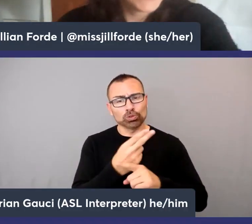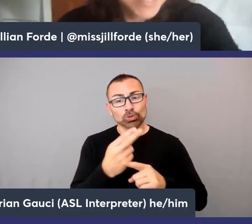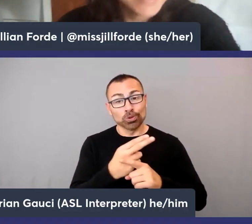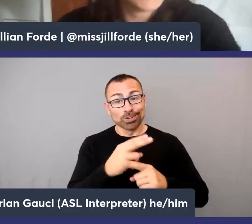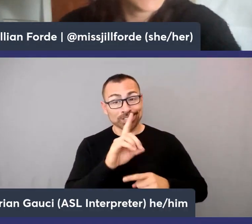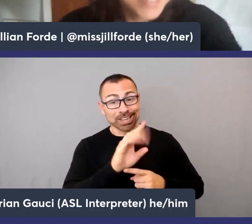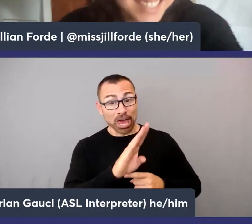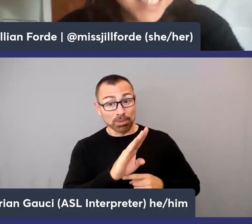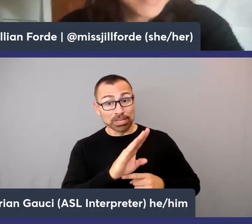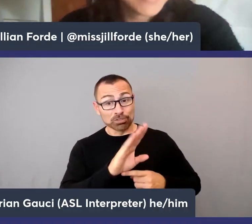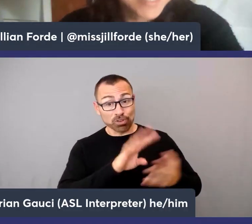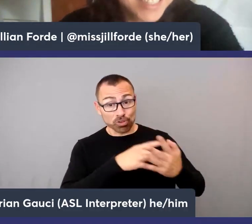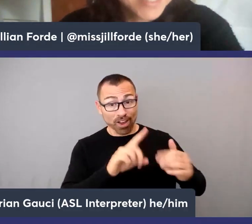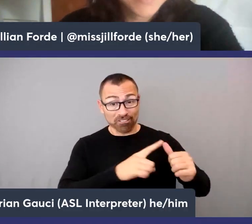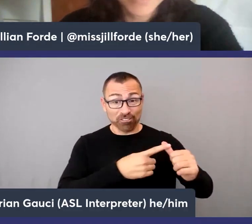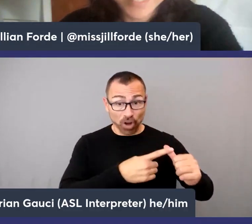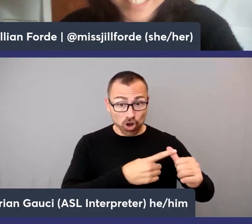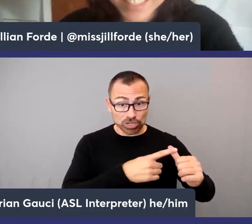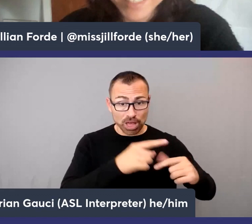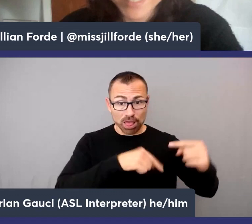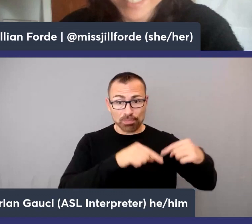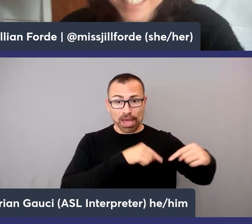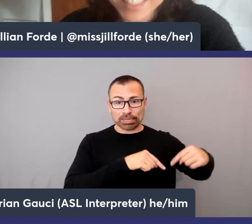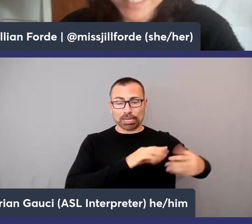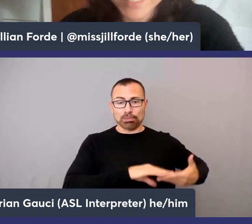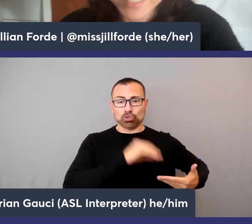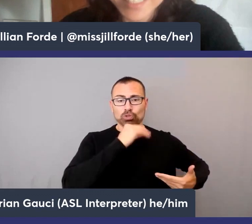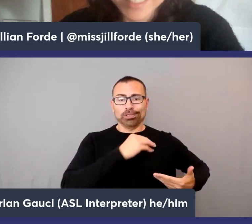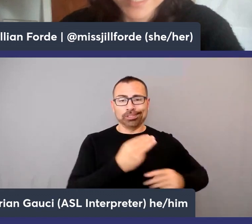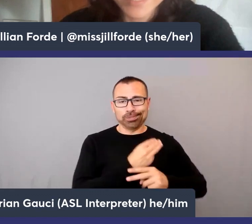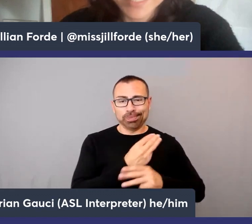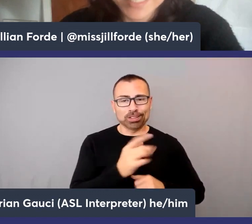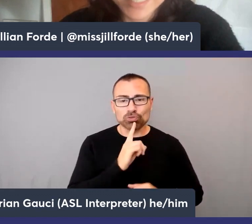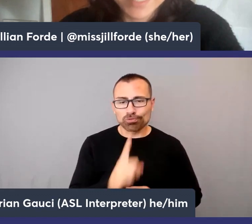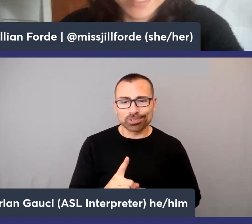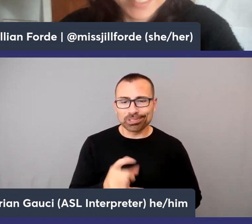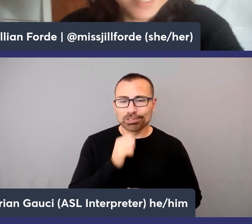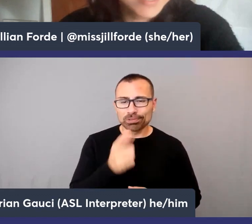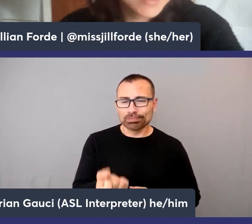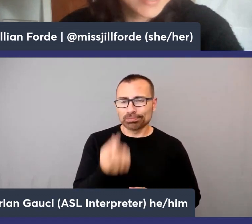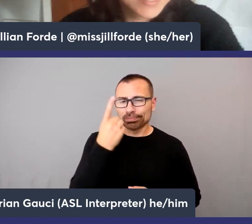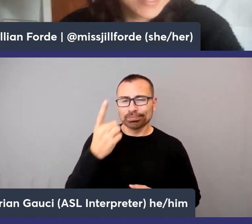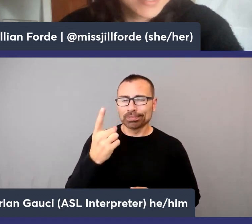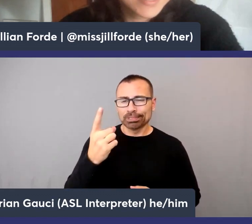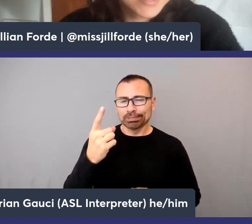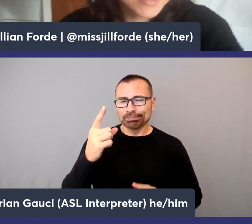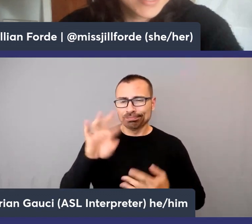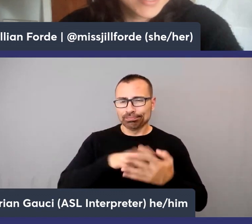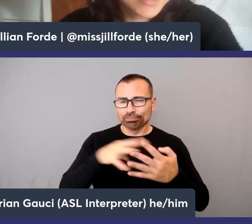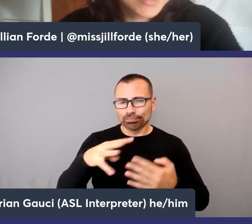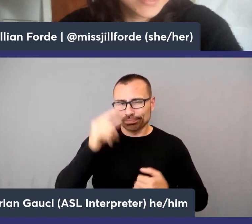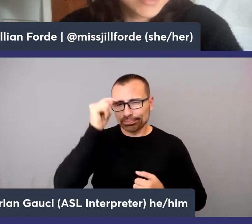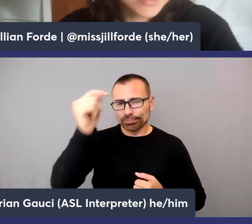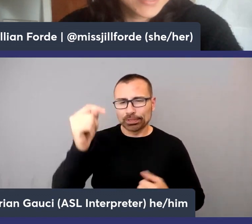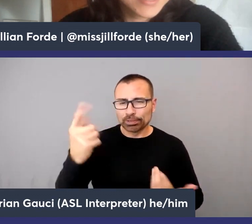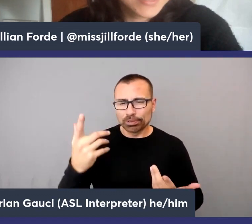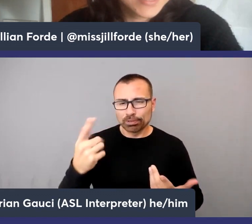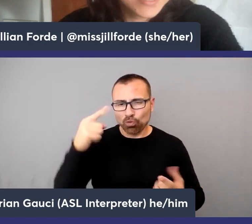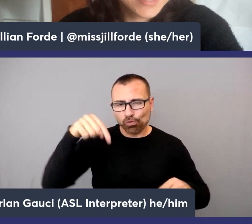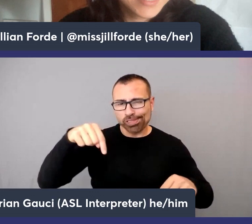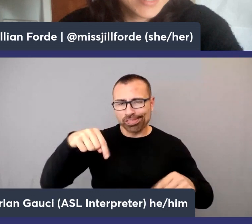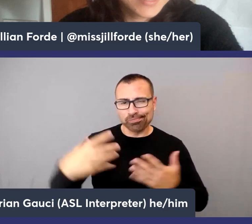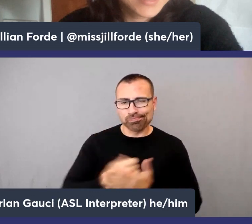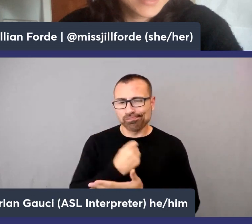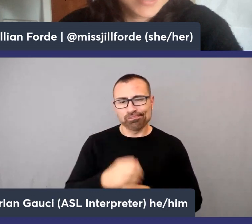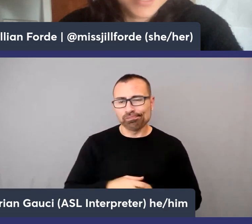underpins it. So you definitely don't need to understand graph theory or that in order to be able to, use a graph database to help